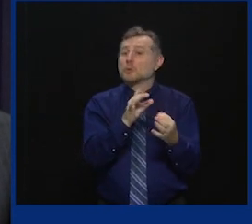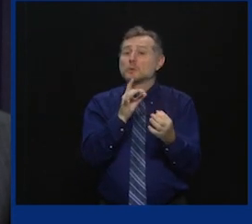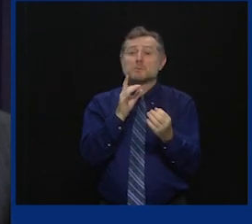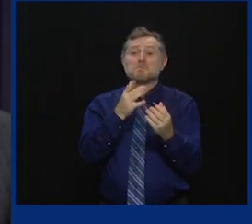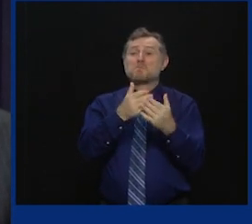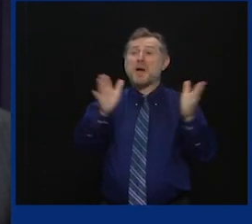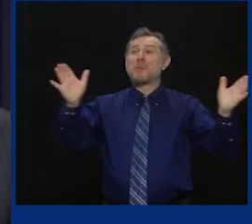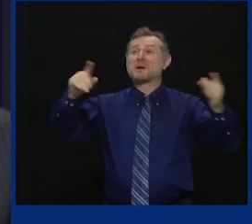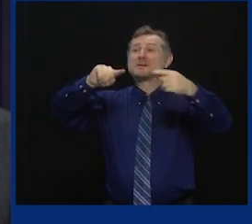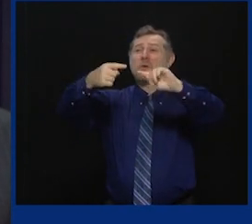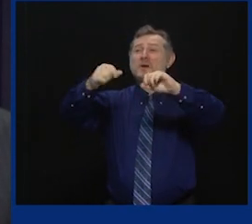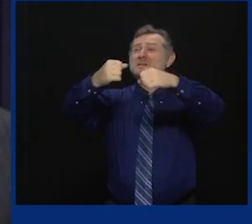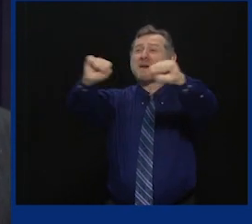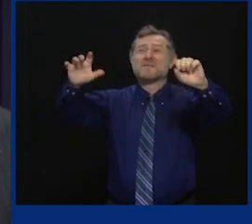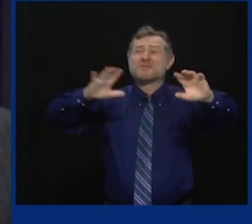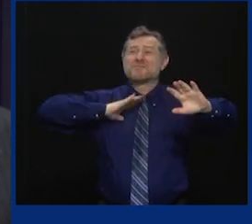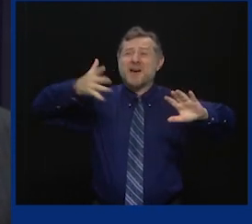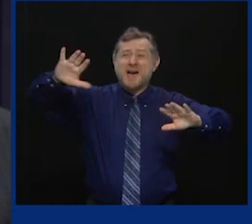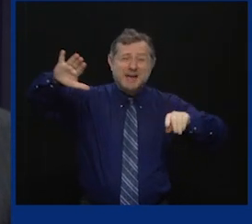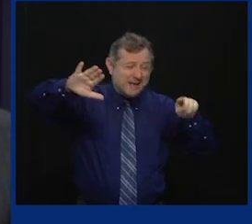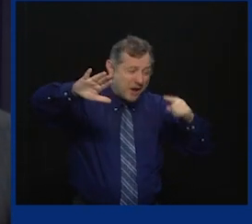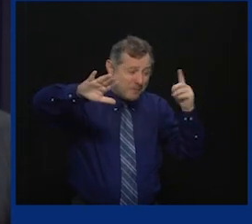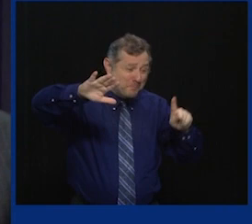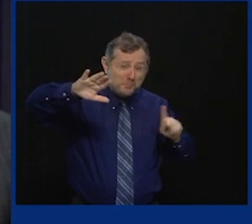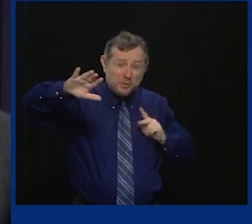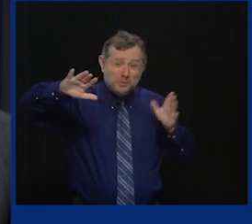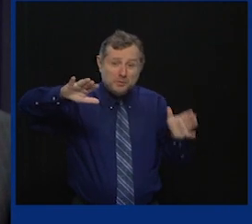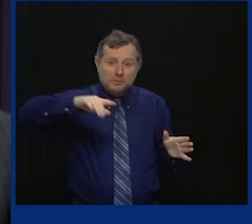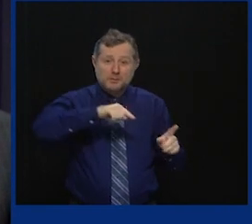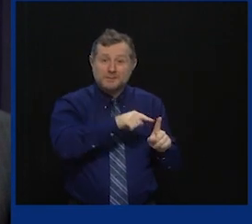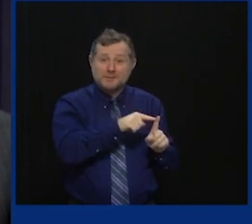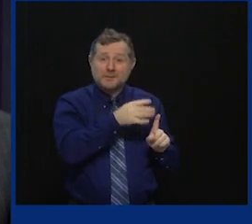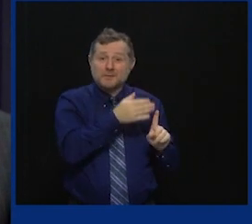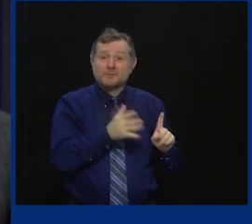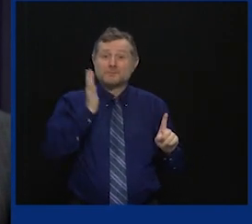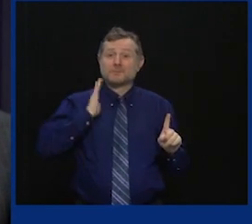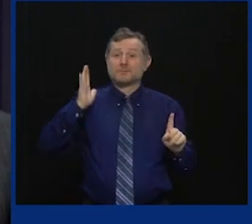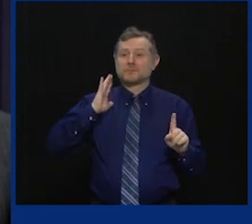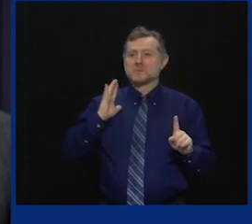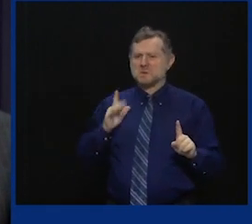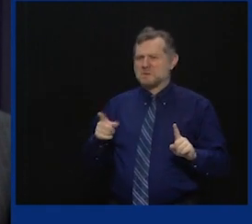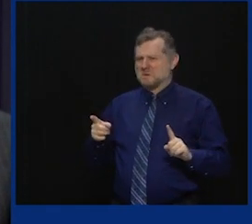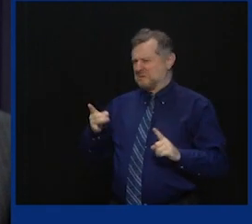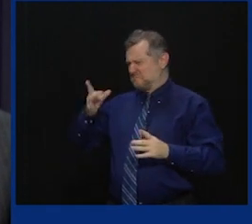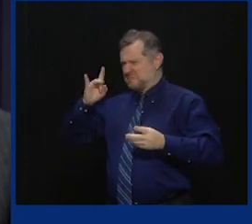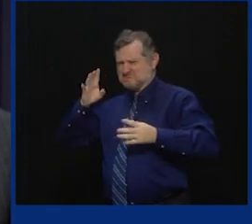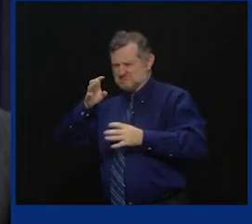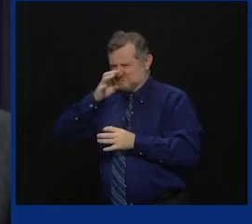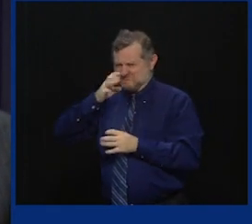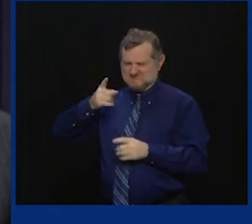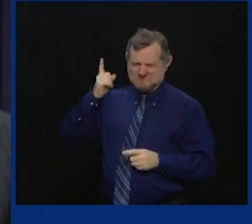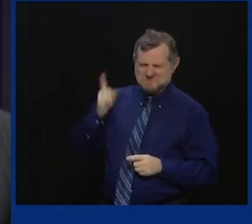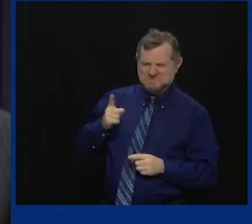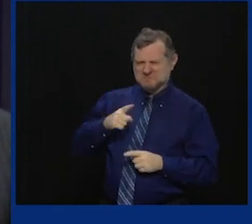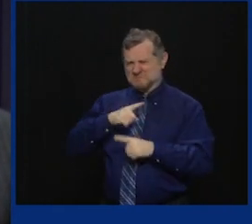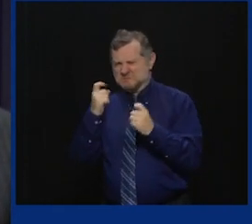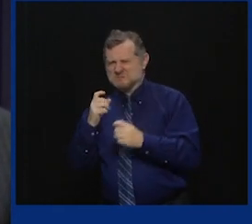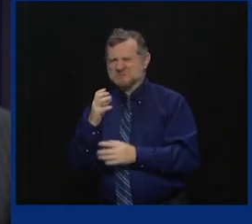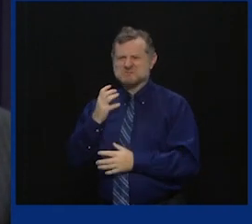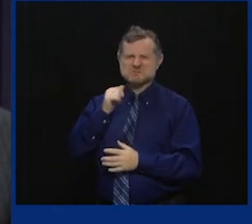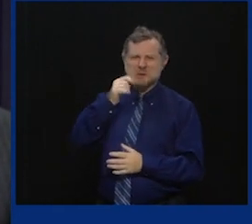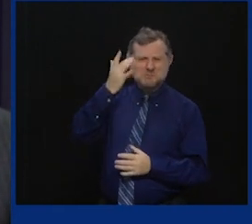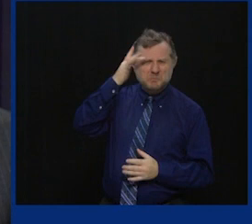of being tough on crime, but not smart on it. And so as the district attorney of Brooklyn, this is